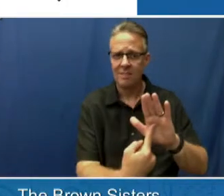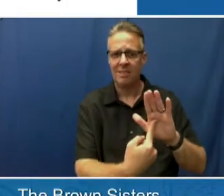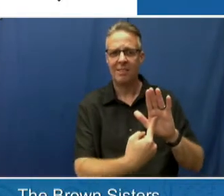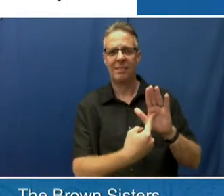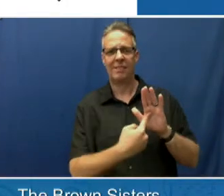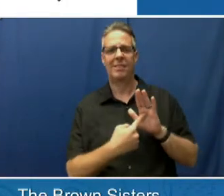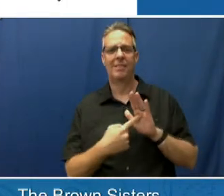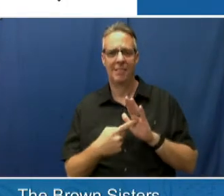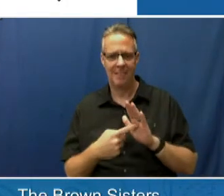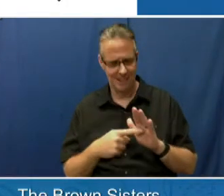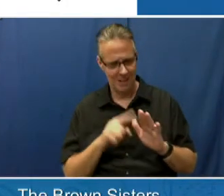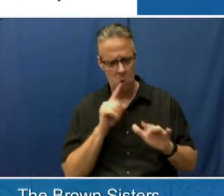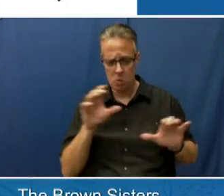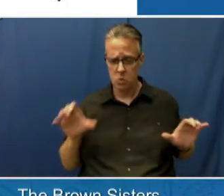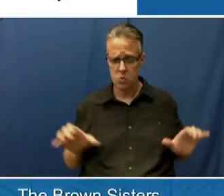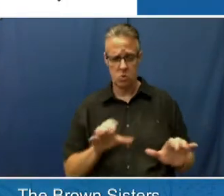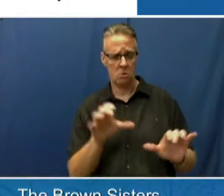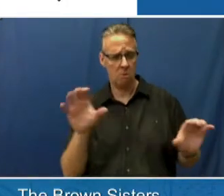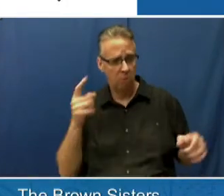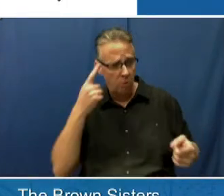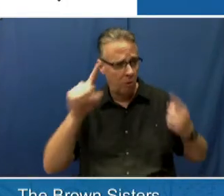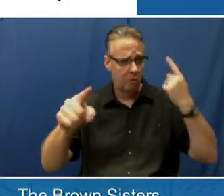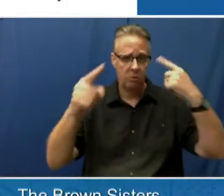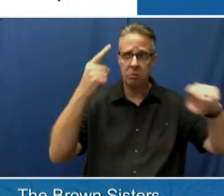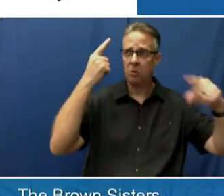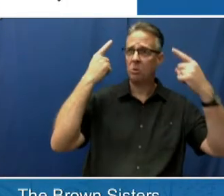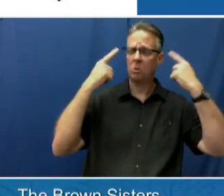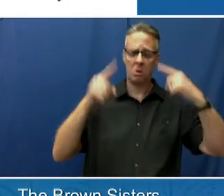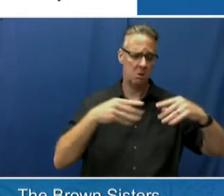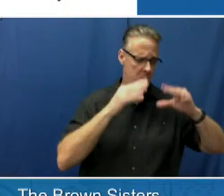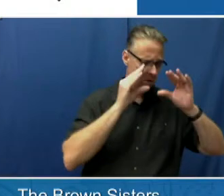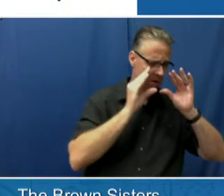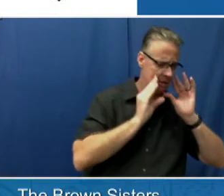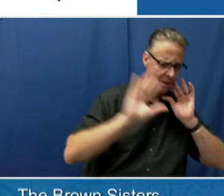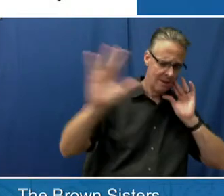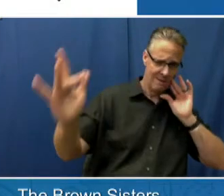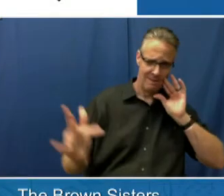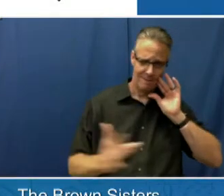far the extra mile, turns a frown into a